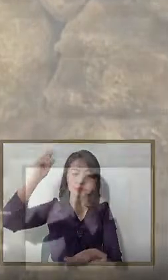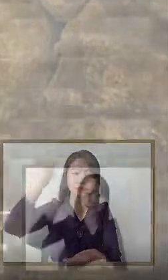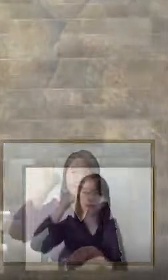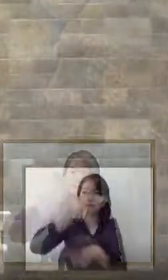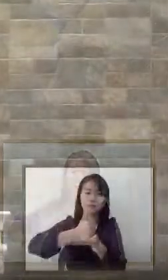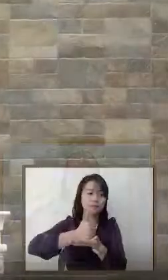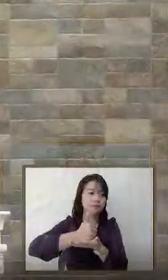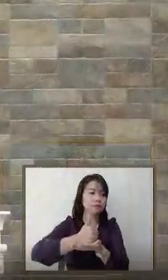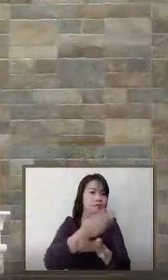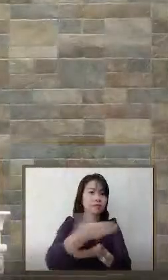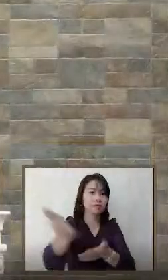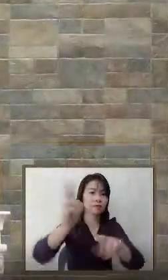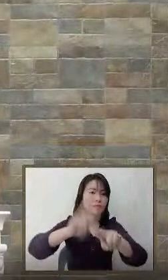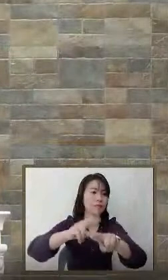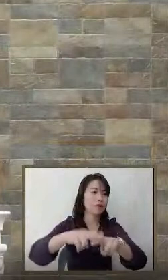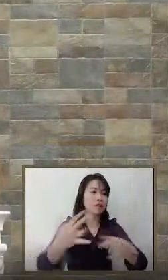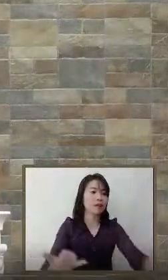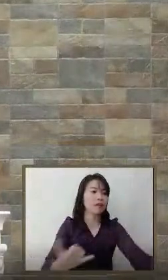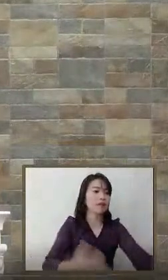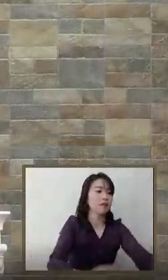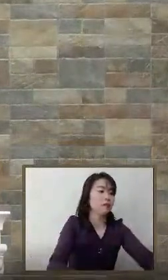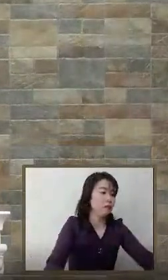arose. Praise the Lord, please be seated.